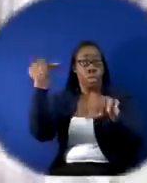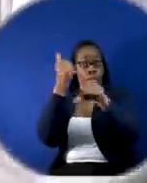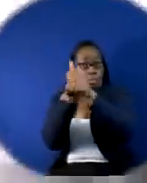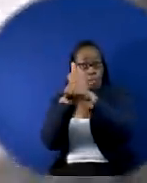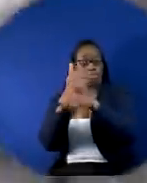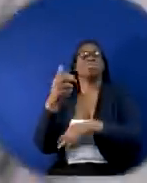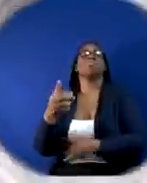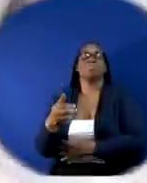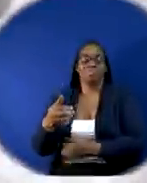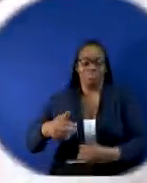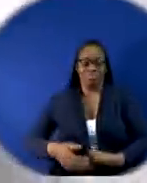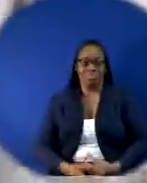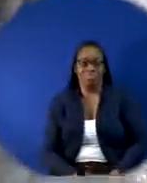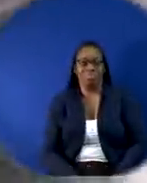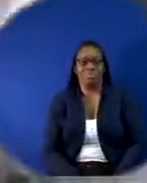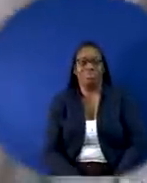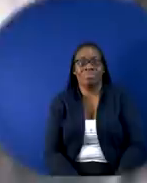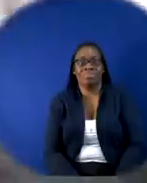Amen.